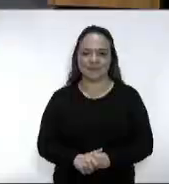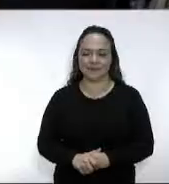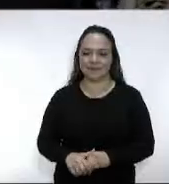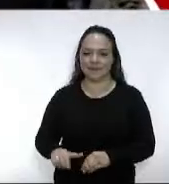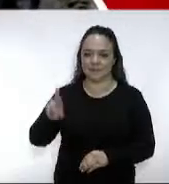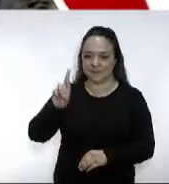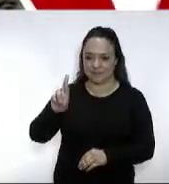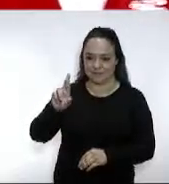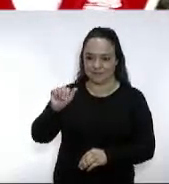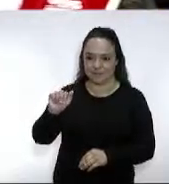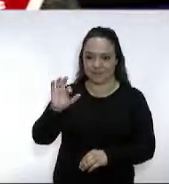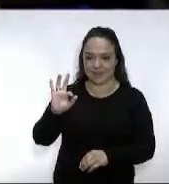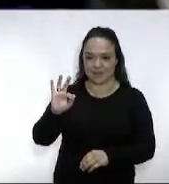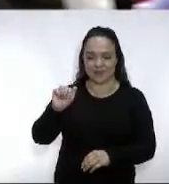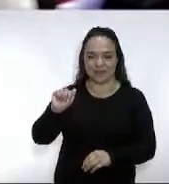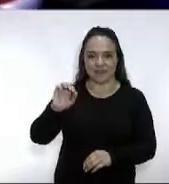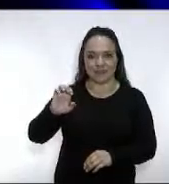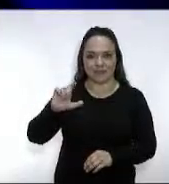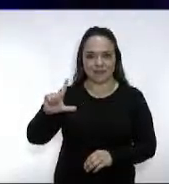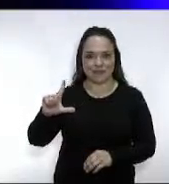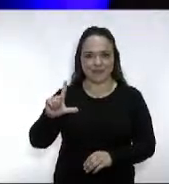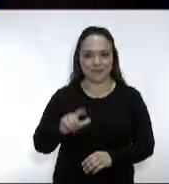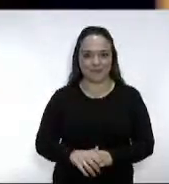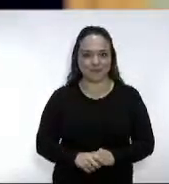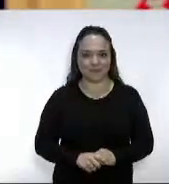Rafael Guedes Bonacim.